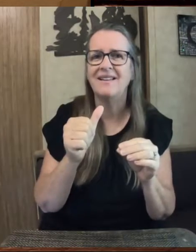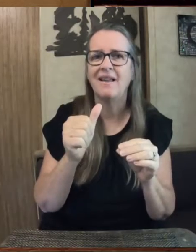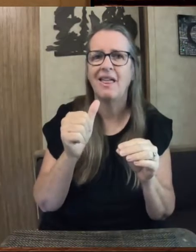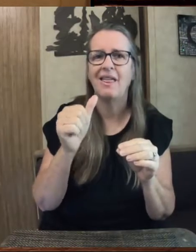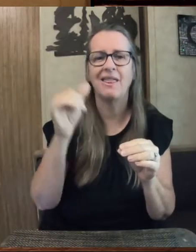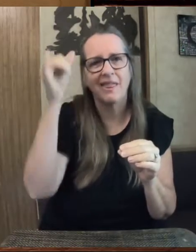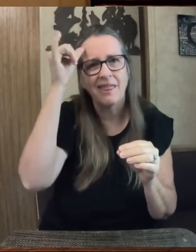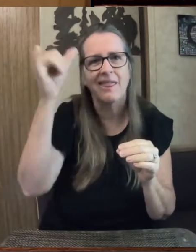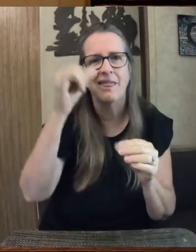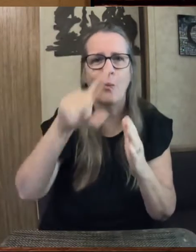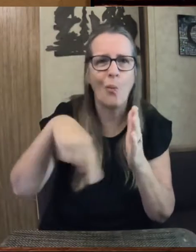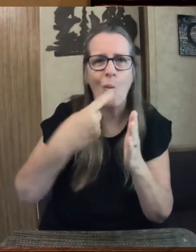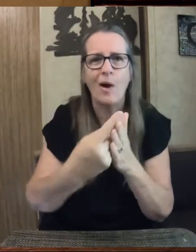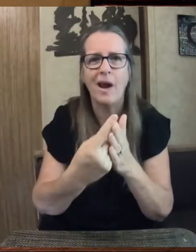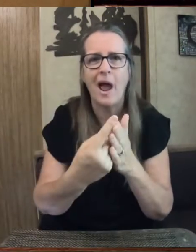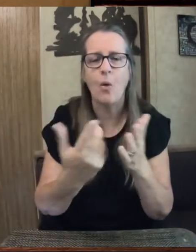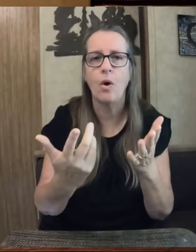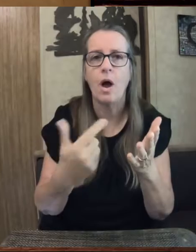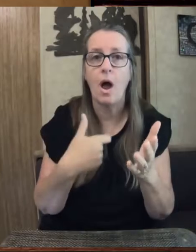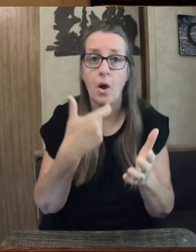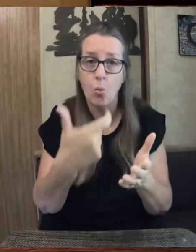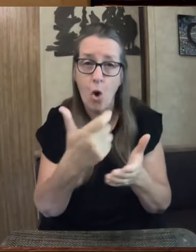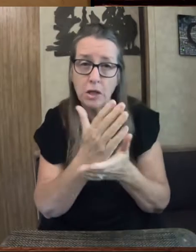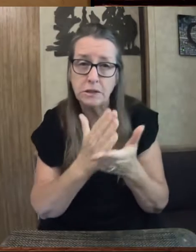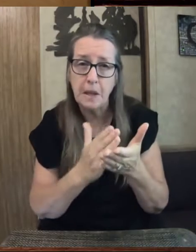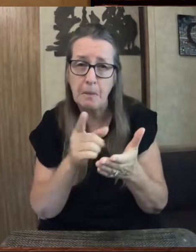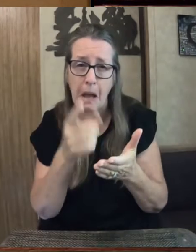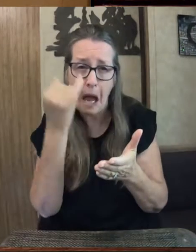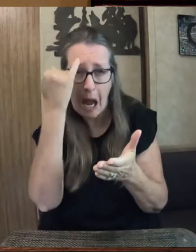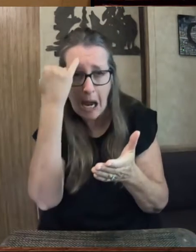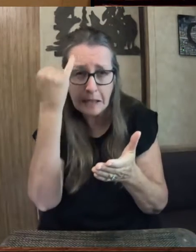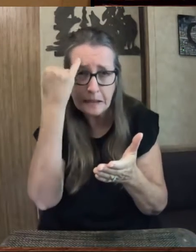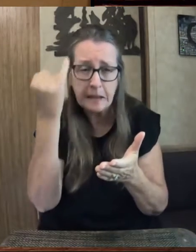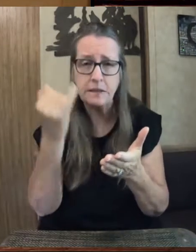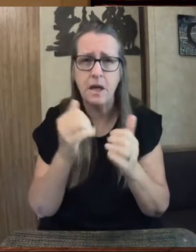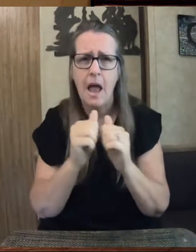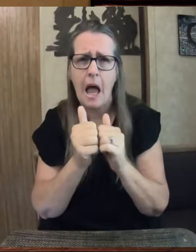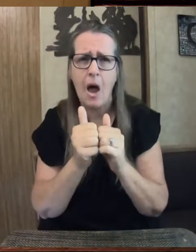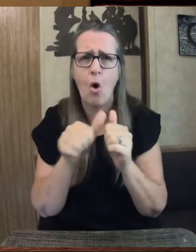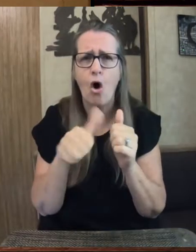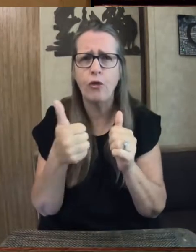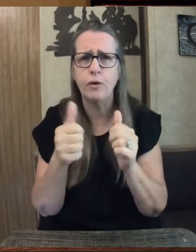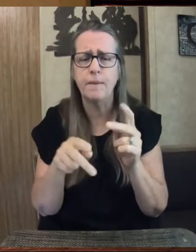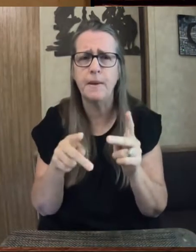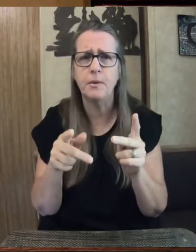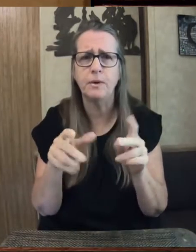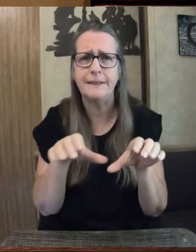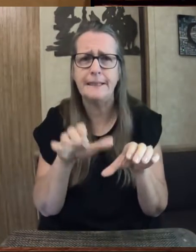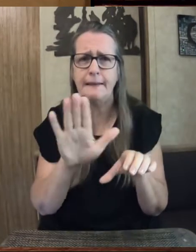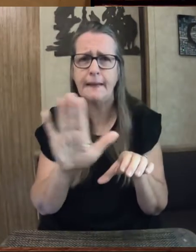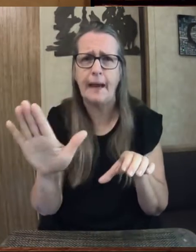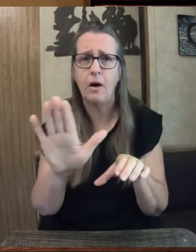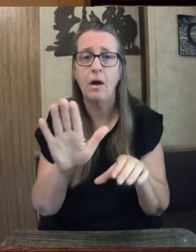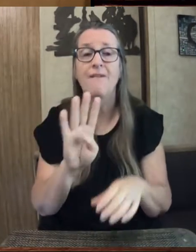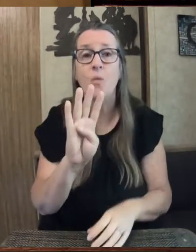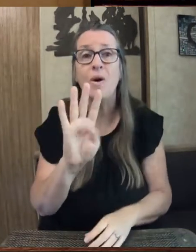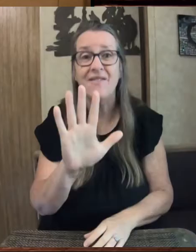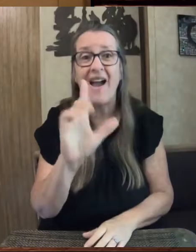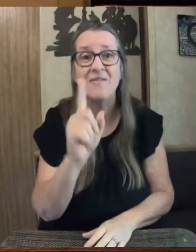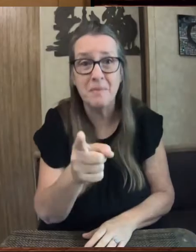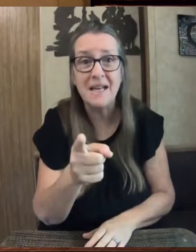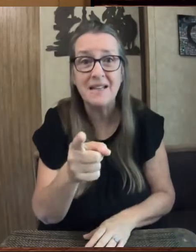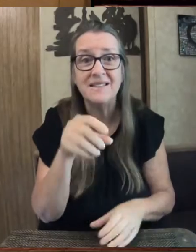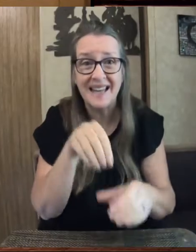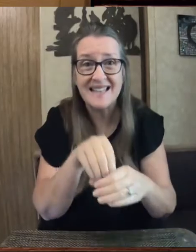be a 1-hour video. I watched some to get some ideas on how other people did stuff.